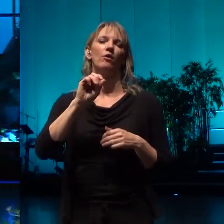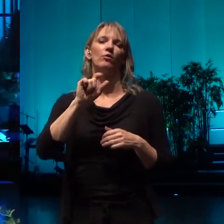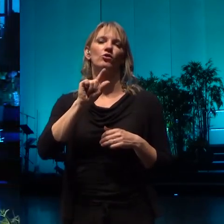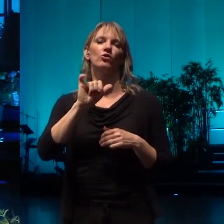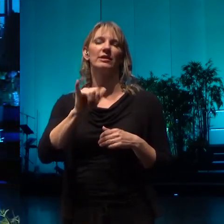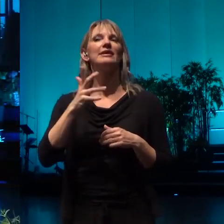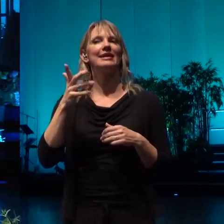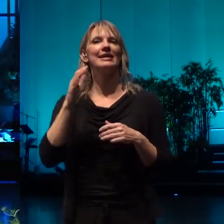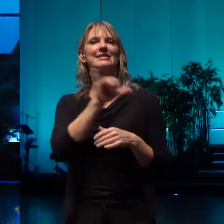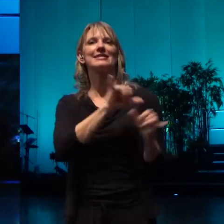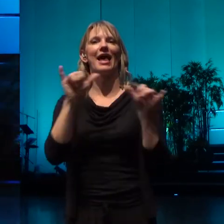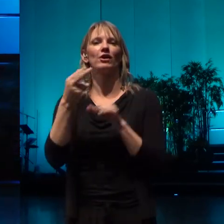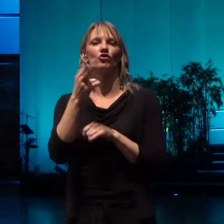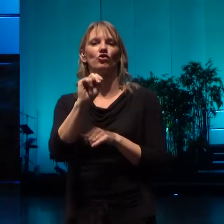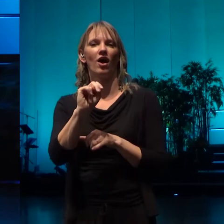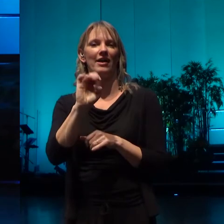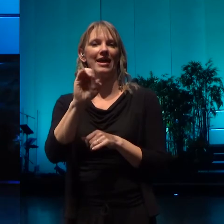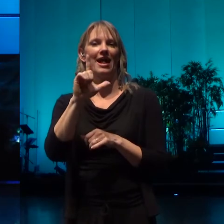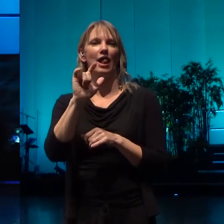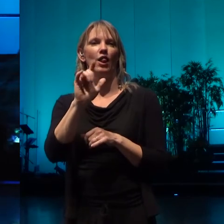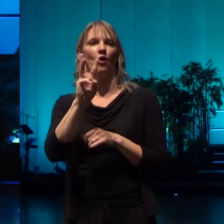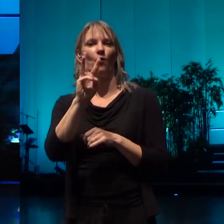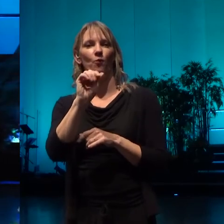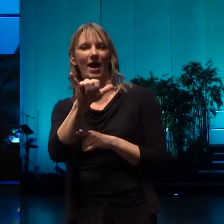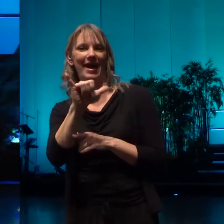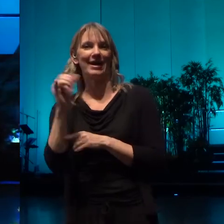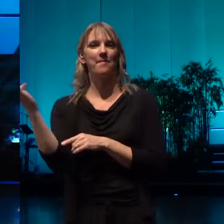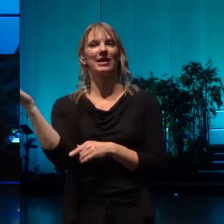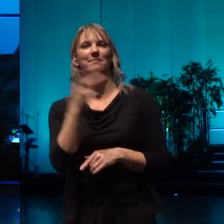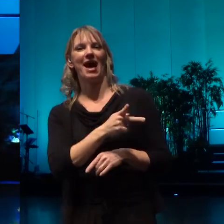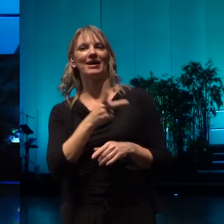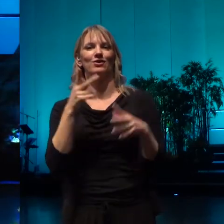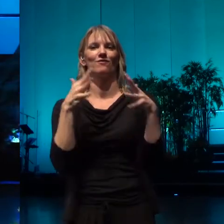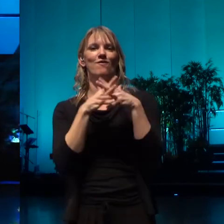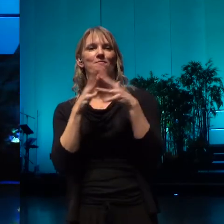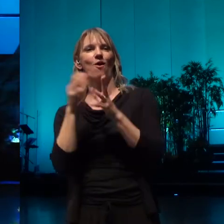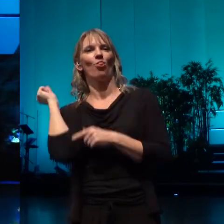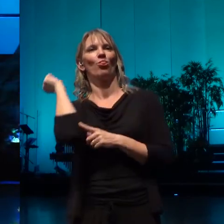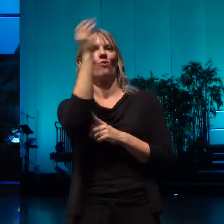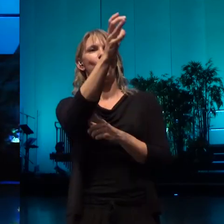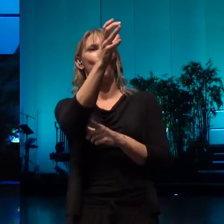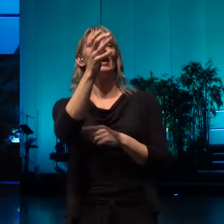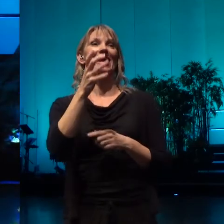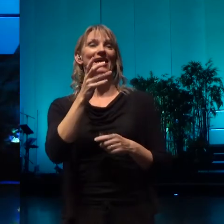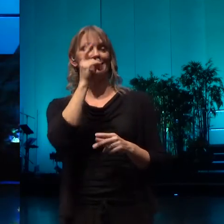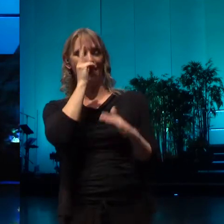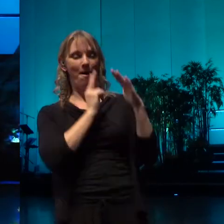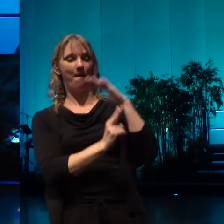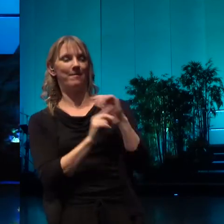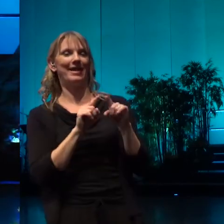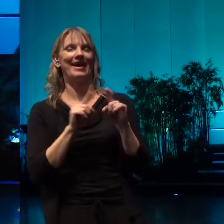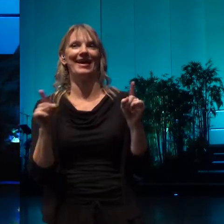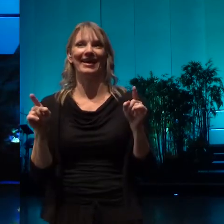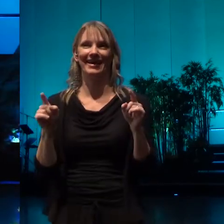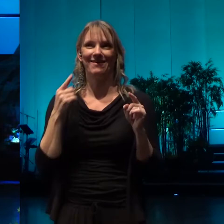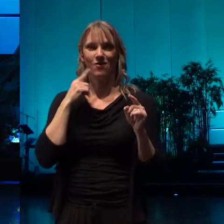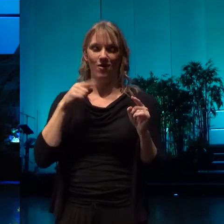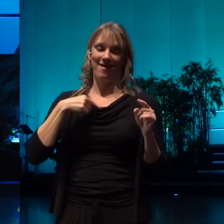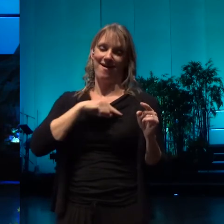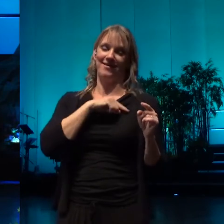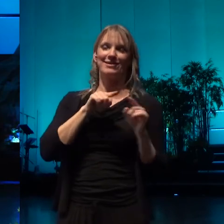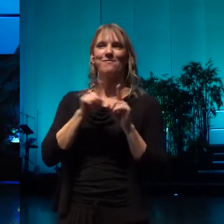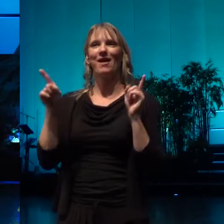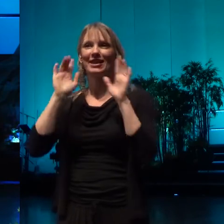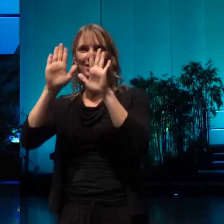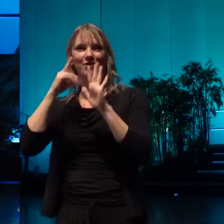coming back to throw games for the Denver Broncos. So it's humbling for the other quarterbacks, but it's great for our spiritual community.